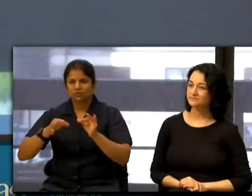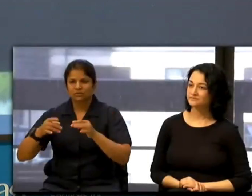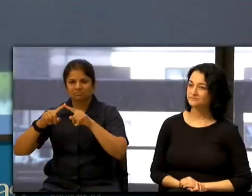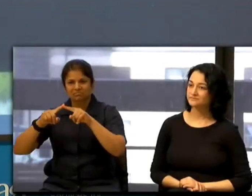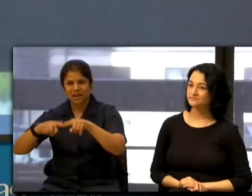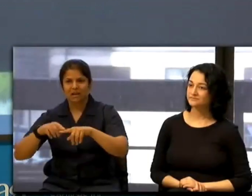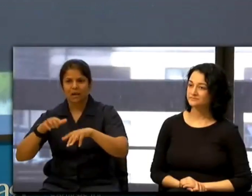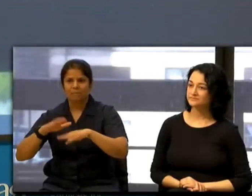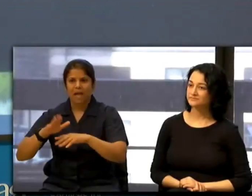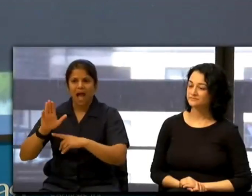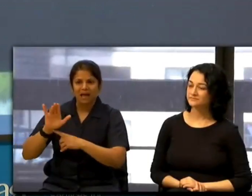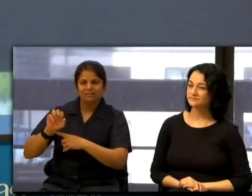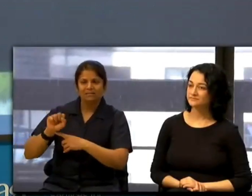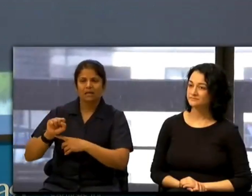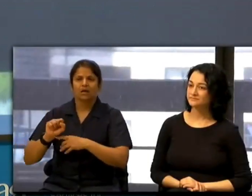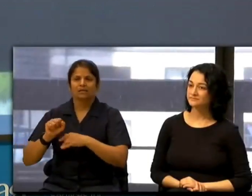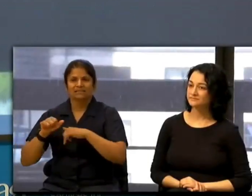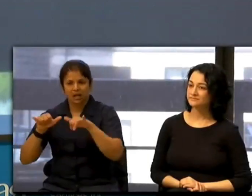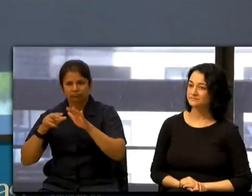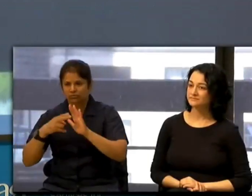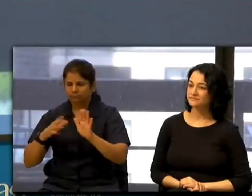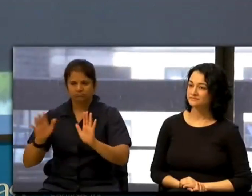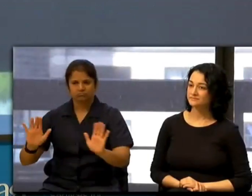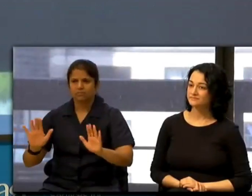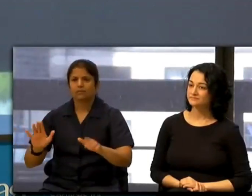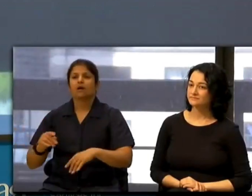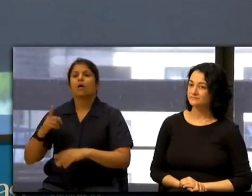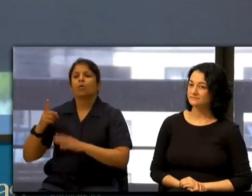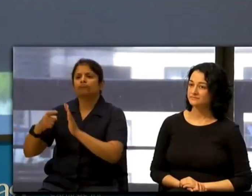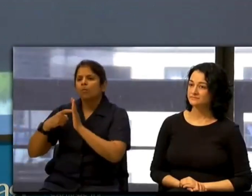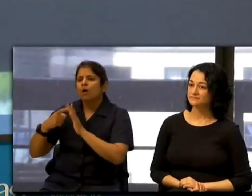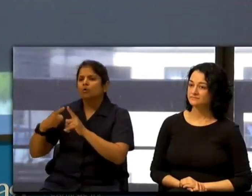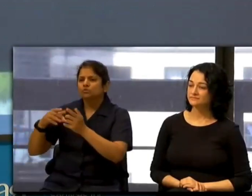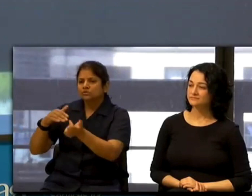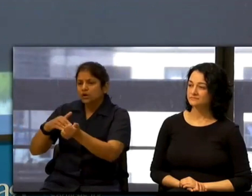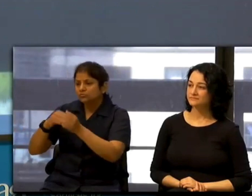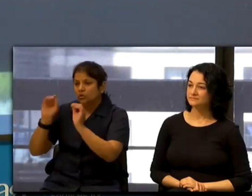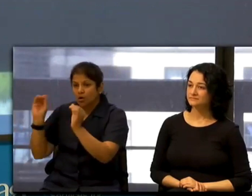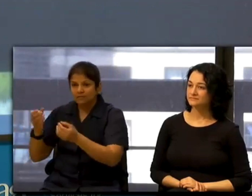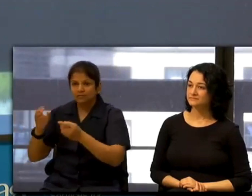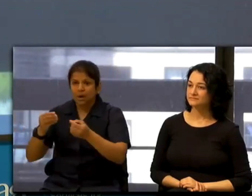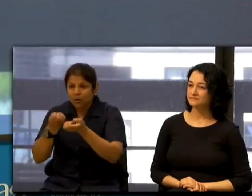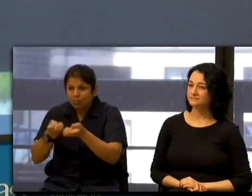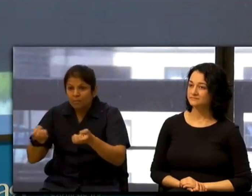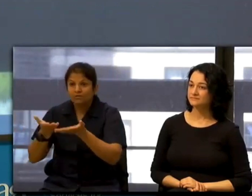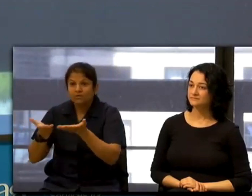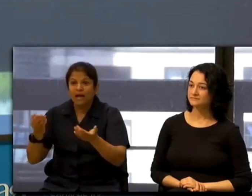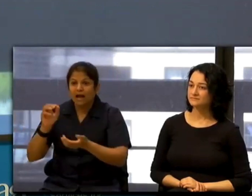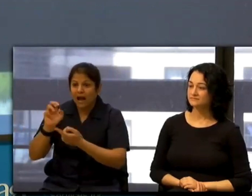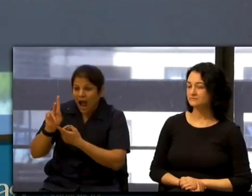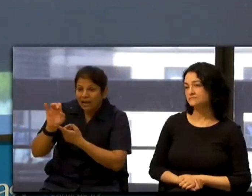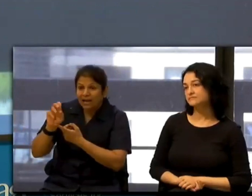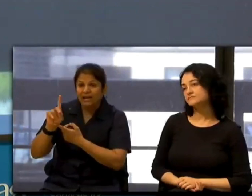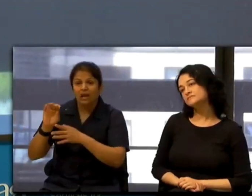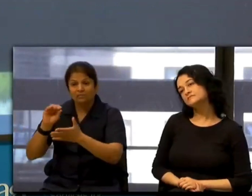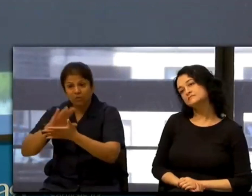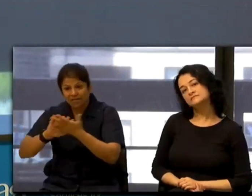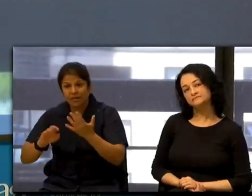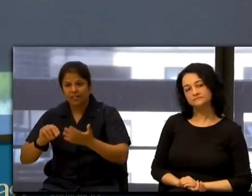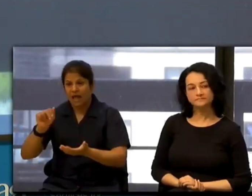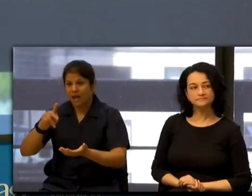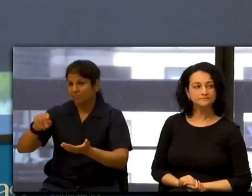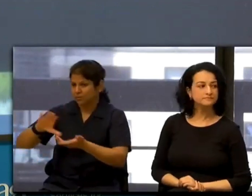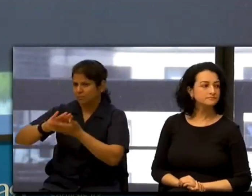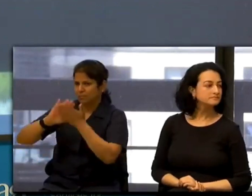require doctors' offices, medical equipment, websites, kiosks, and apps to be accessible, and